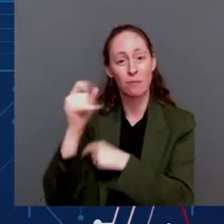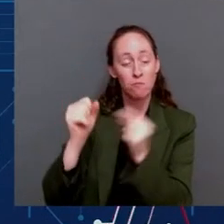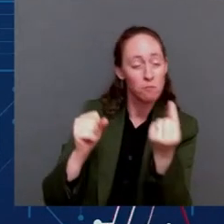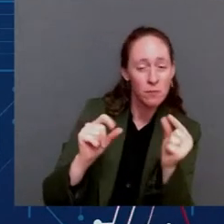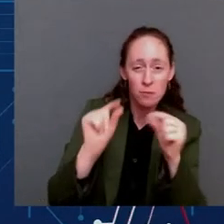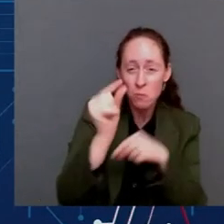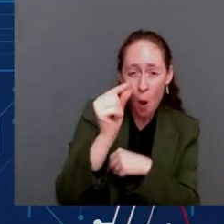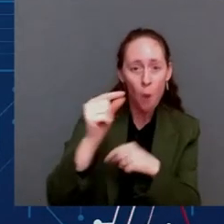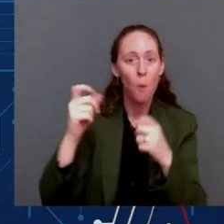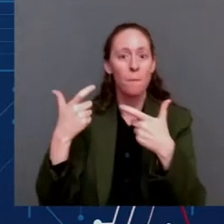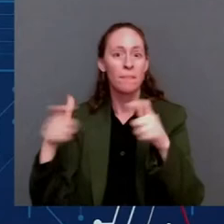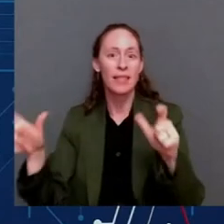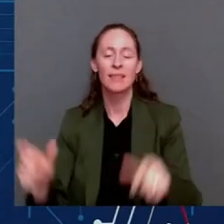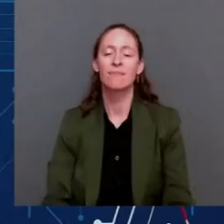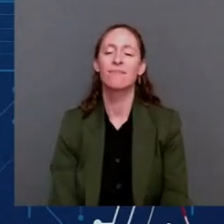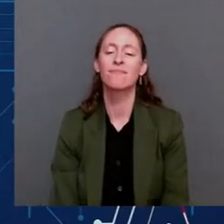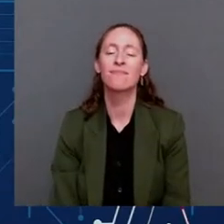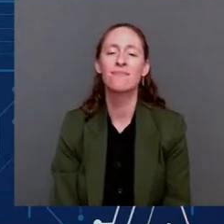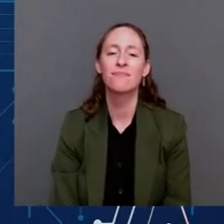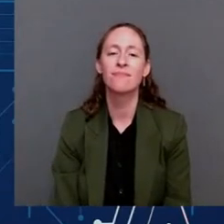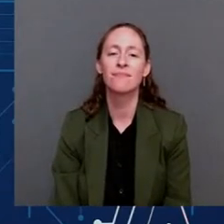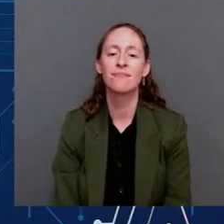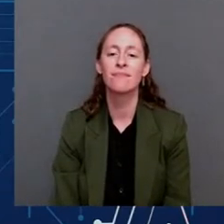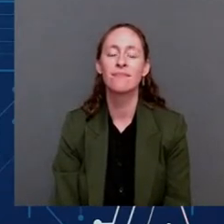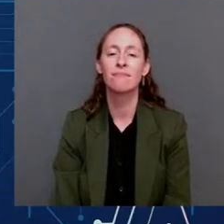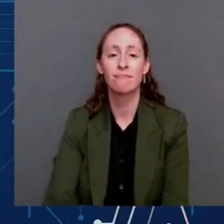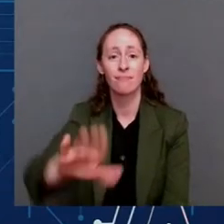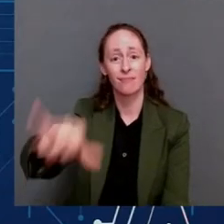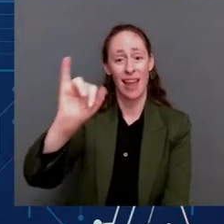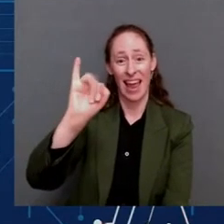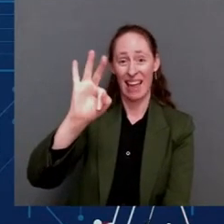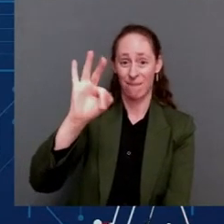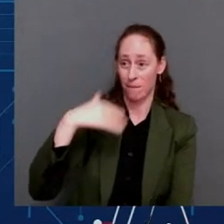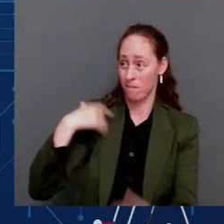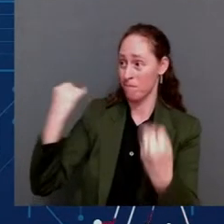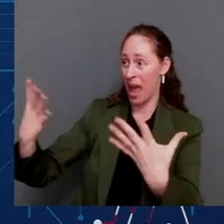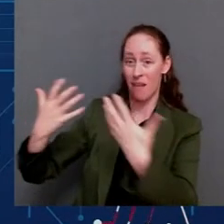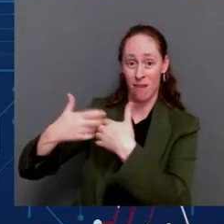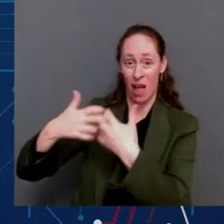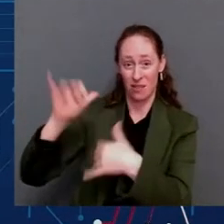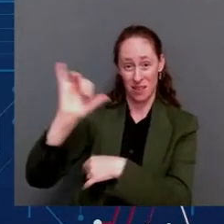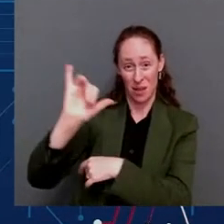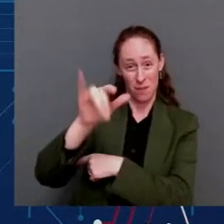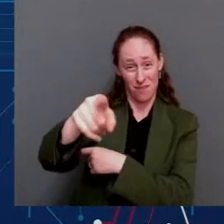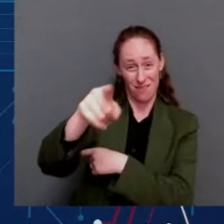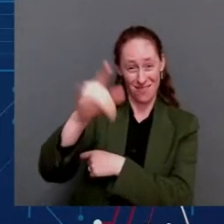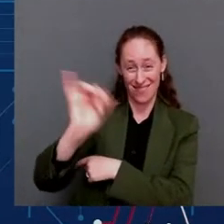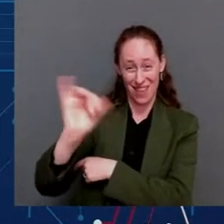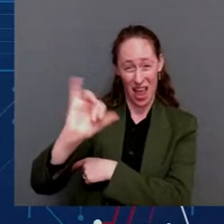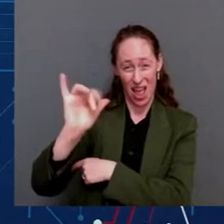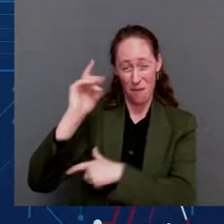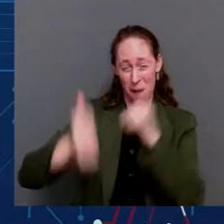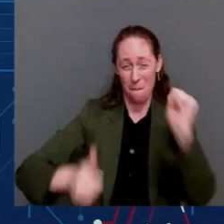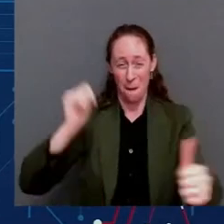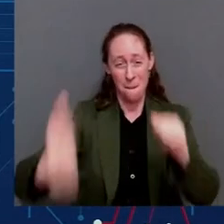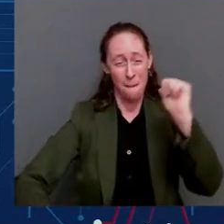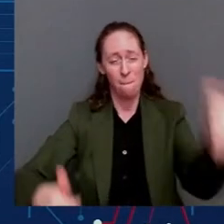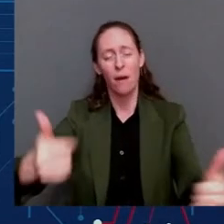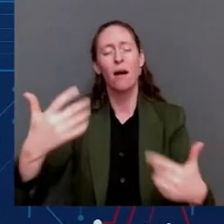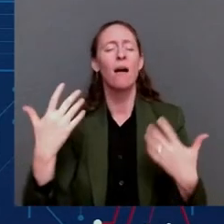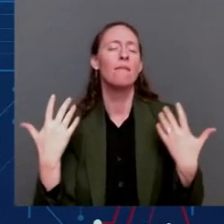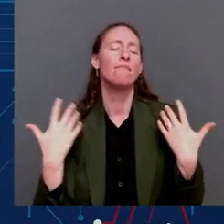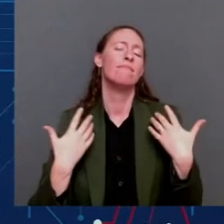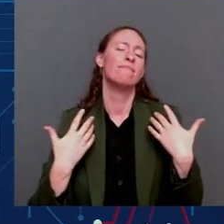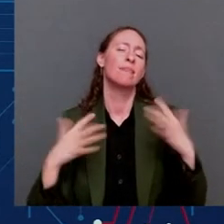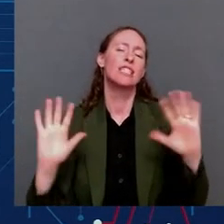kinds of factories doing some of the most sophisticated manufacturing in the world, employing thousands of workers, including